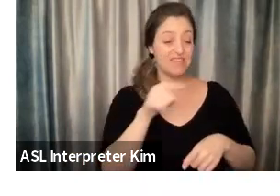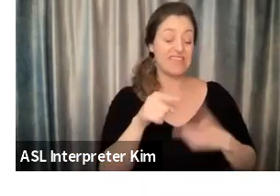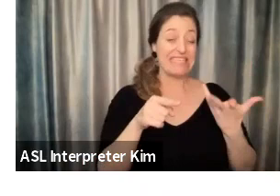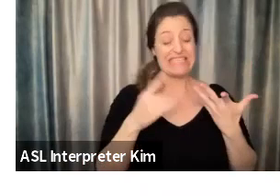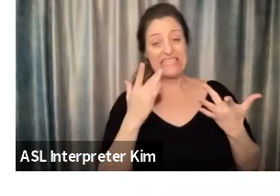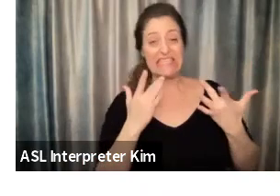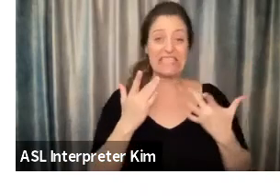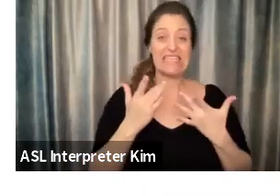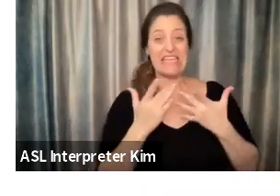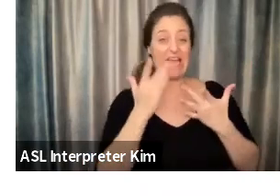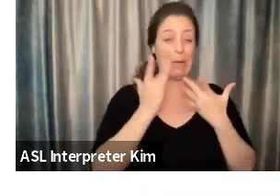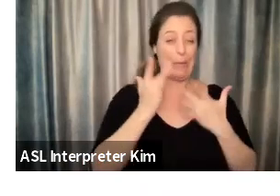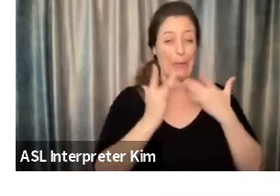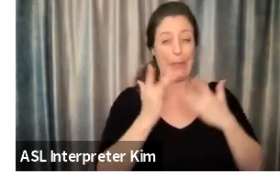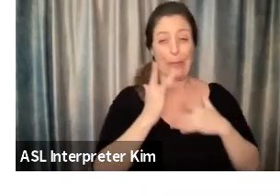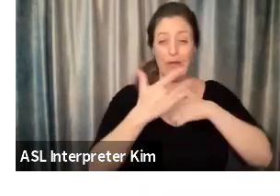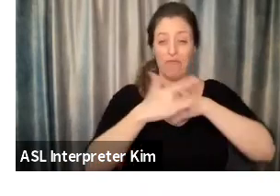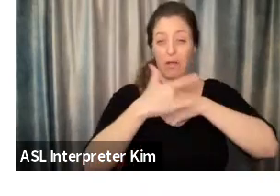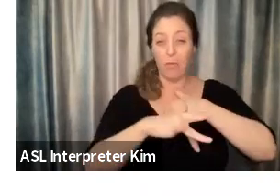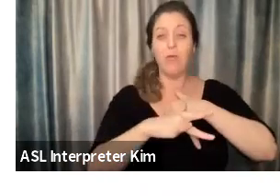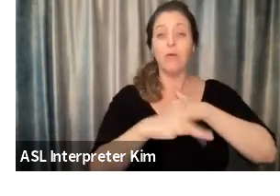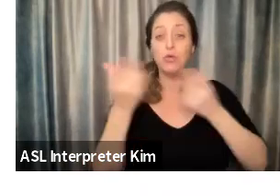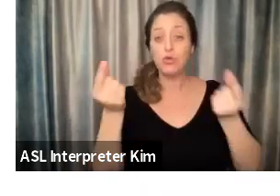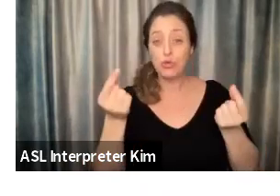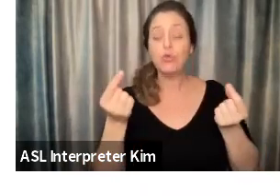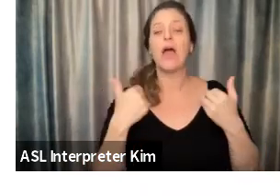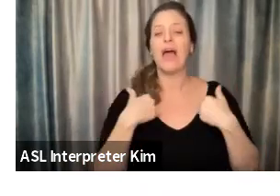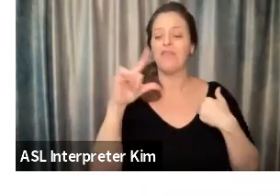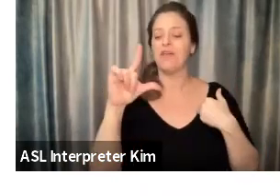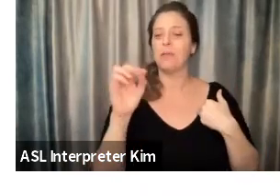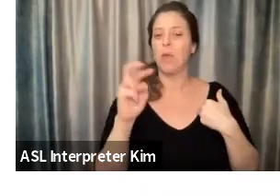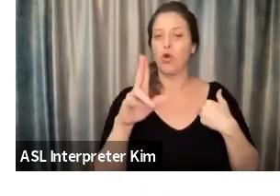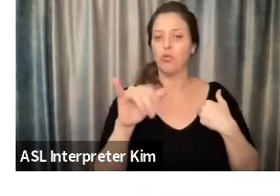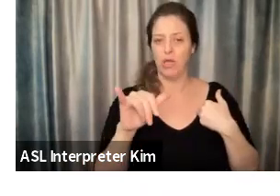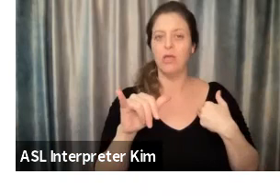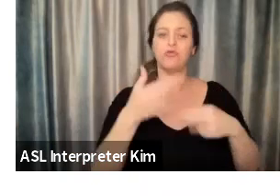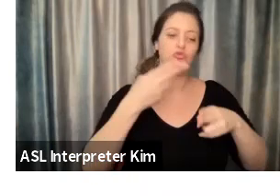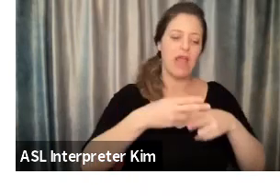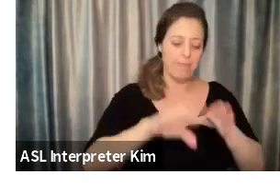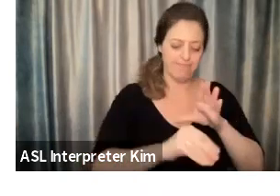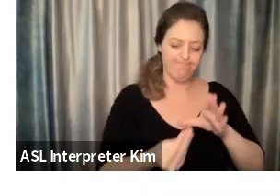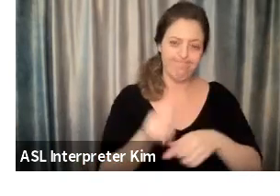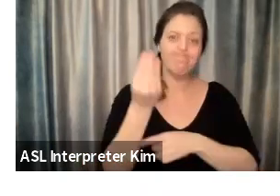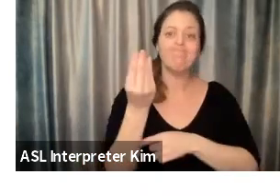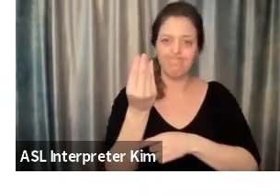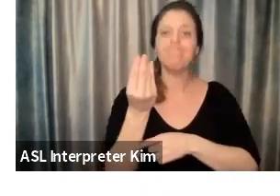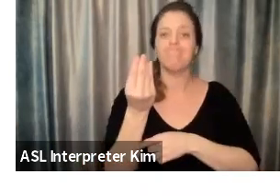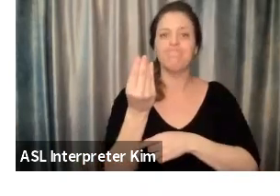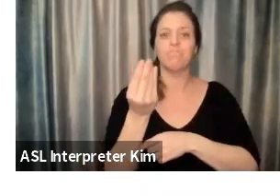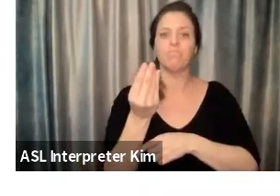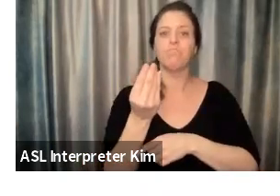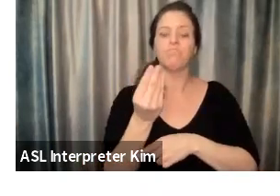for the intra-open enrollment. And again, parents and guardians must return the form to the school of